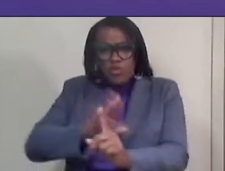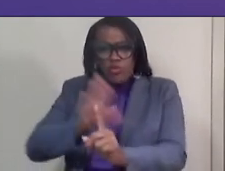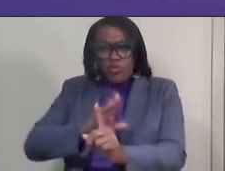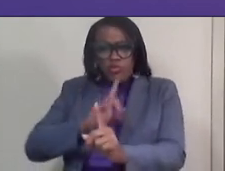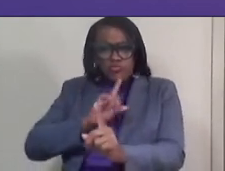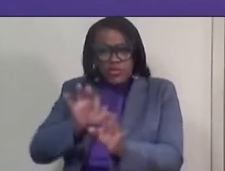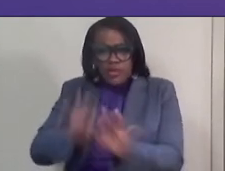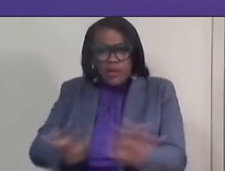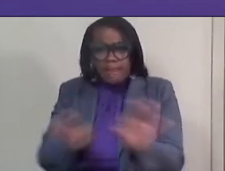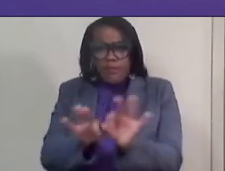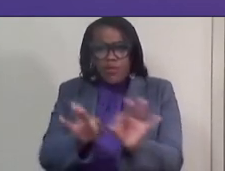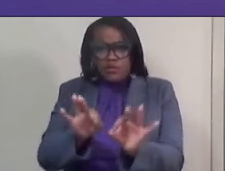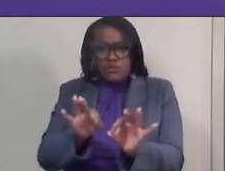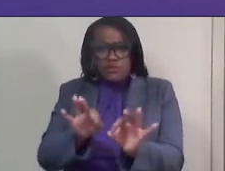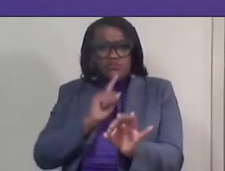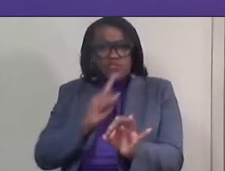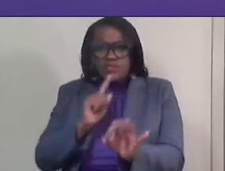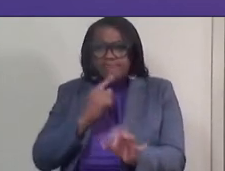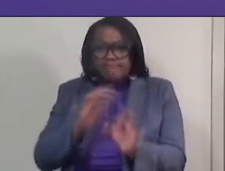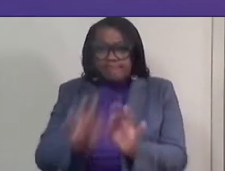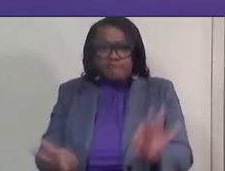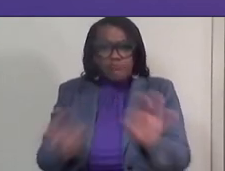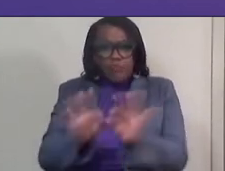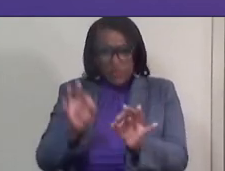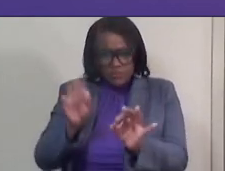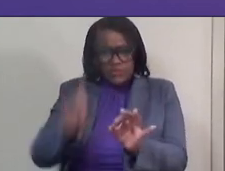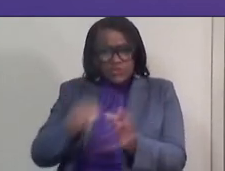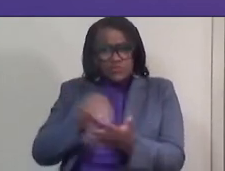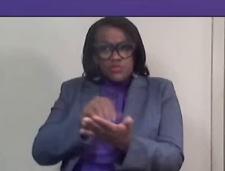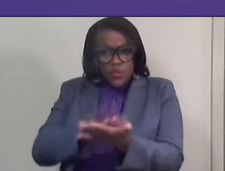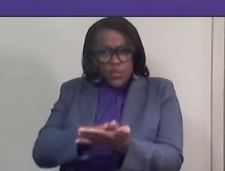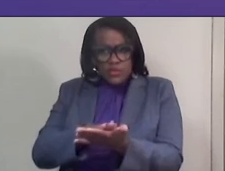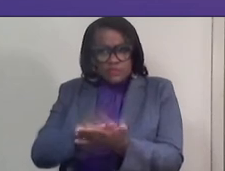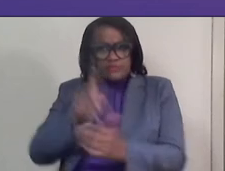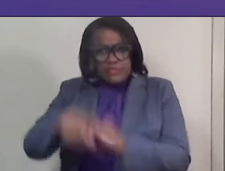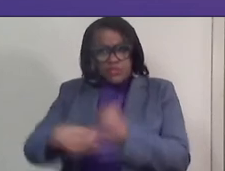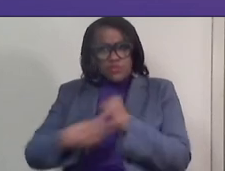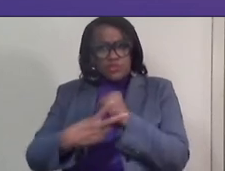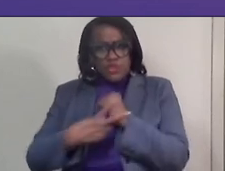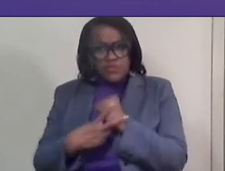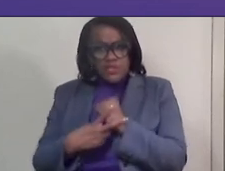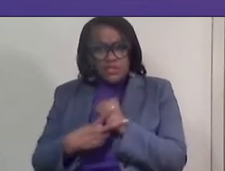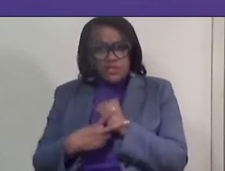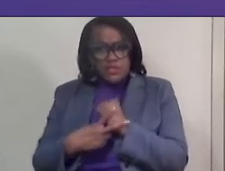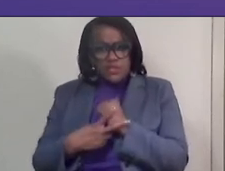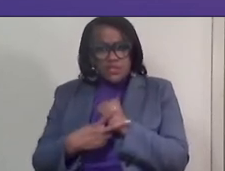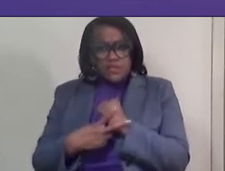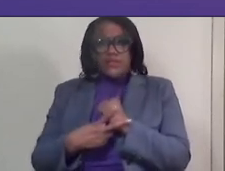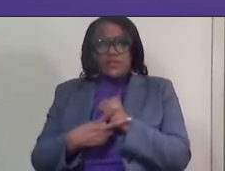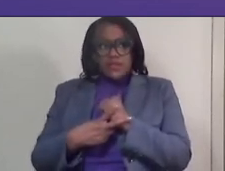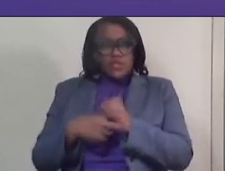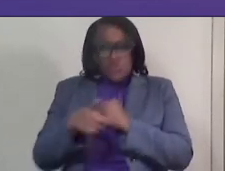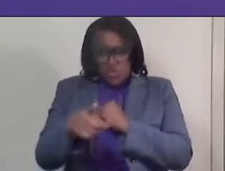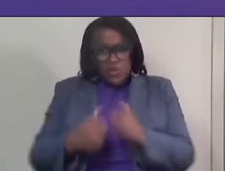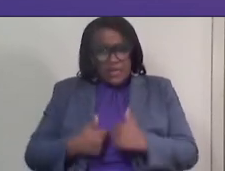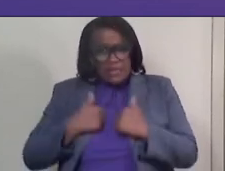it's so significant that we need to record this. We need to preserve it. And that you living your